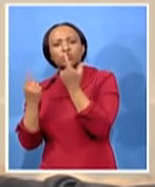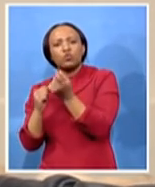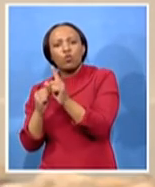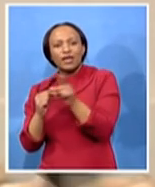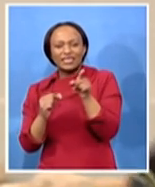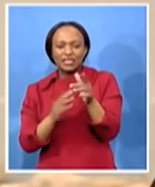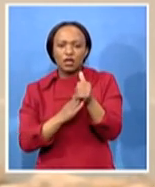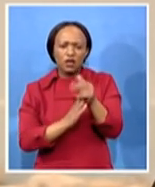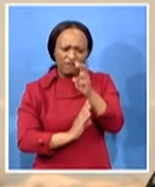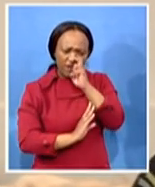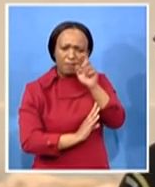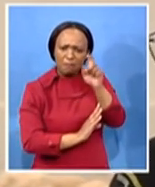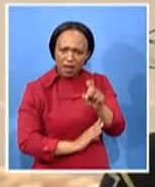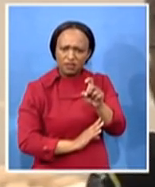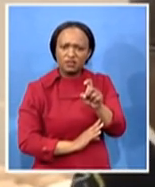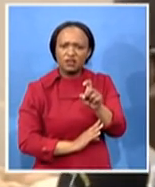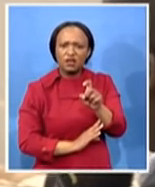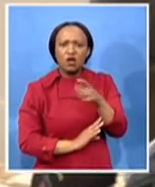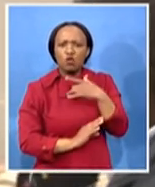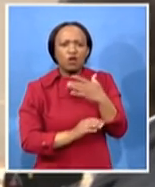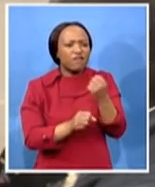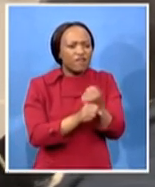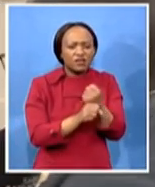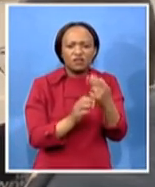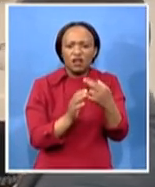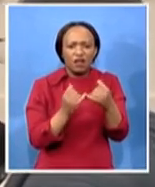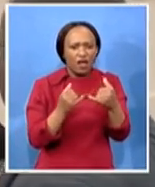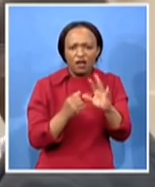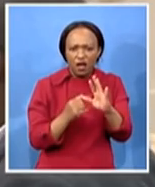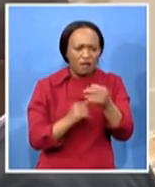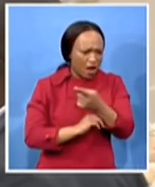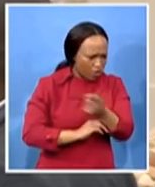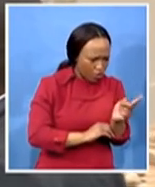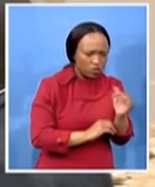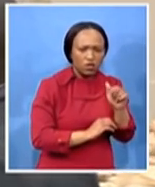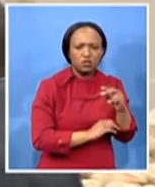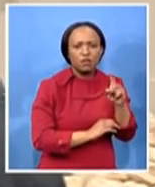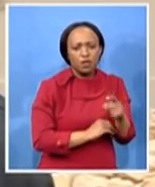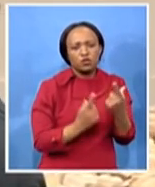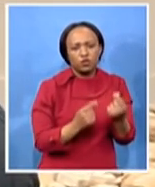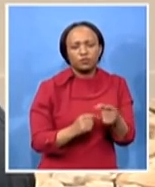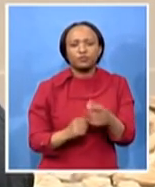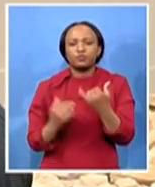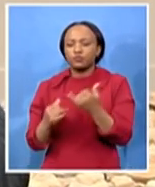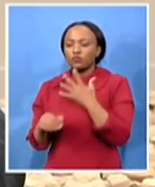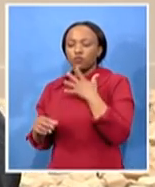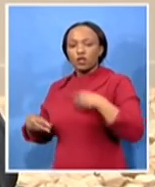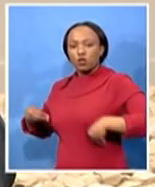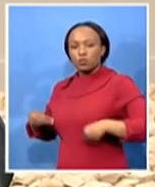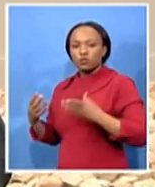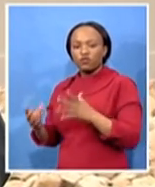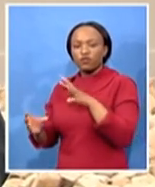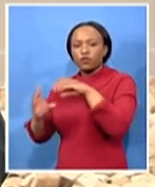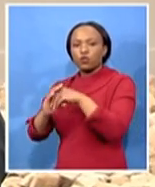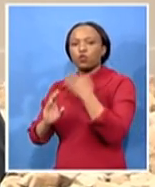factional lines. You've got a number of ANC leaders who are currently charged with bribery, corruption. I'd name but a few people like Bongani Bongo, Etani Mutise, on